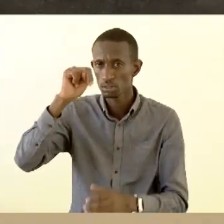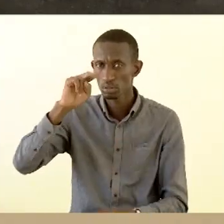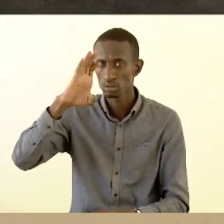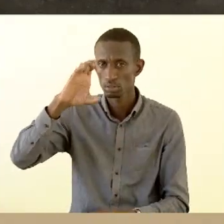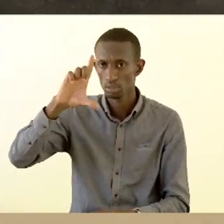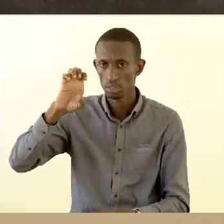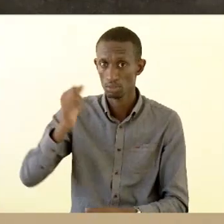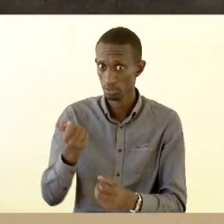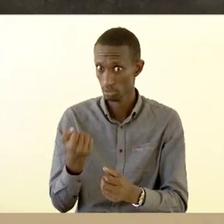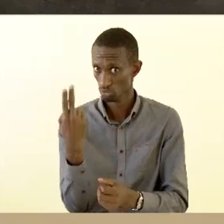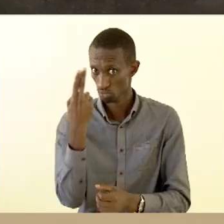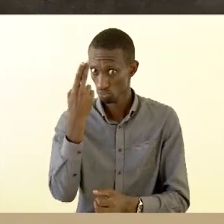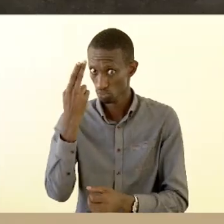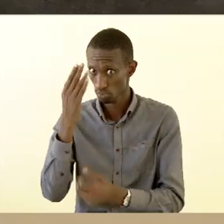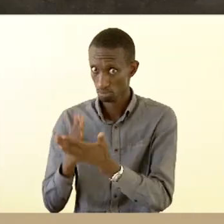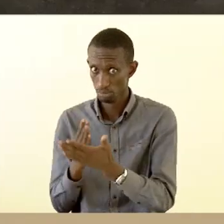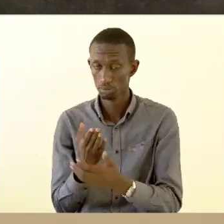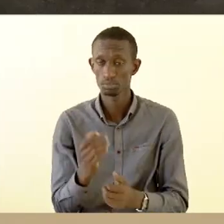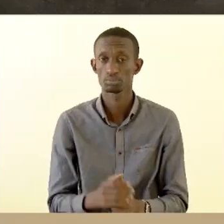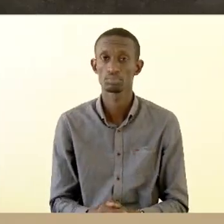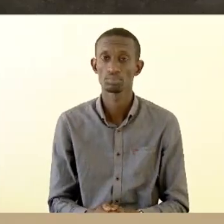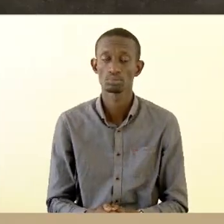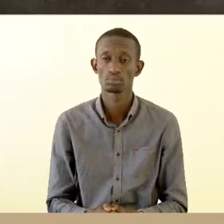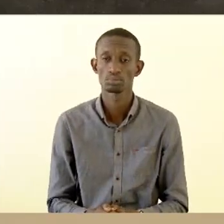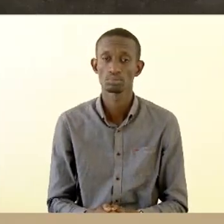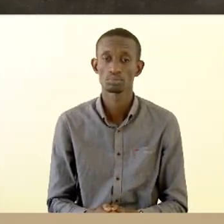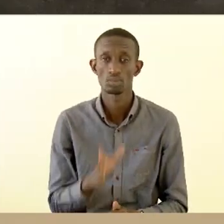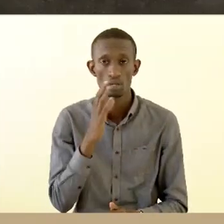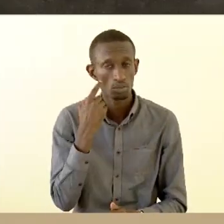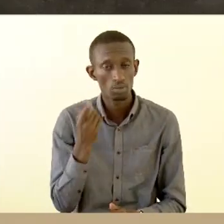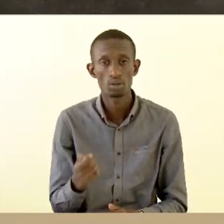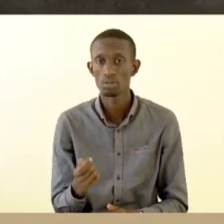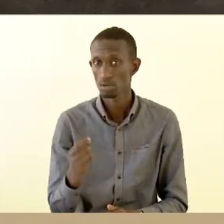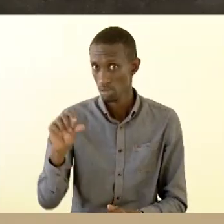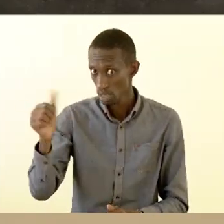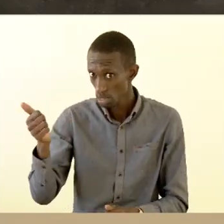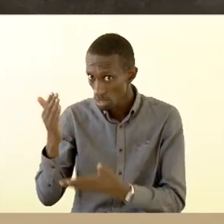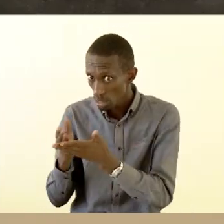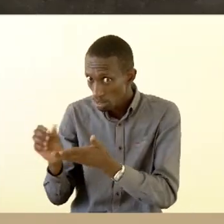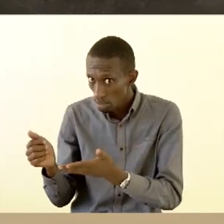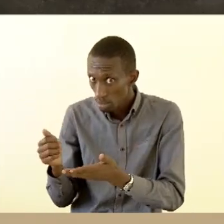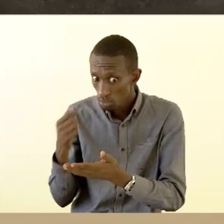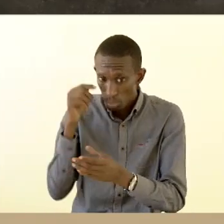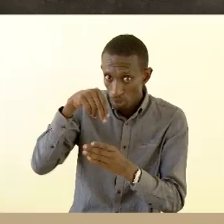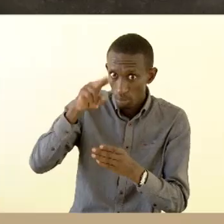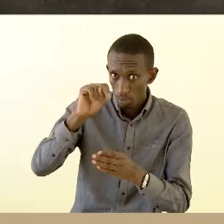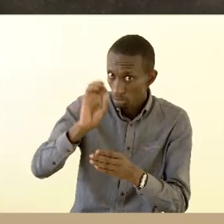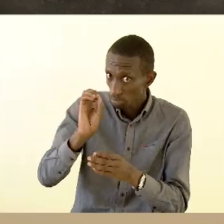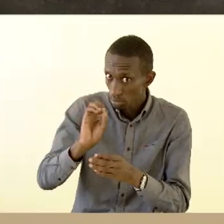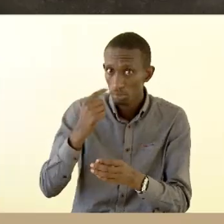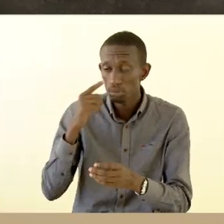particles. So let us say the other particle, which is not found in the nucleus, and